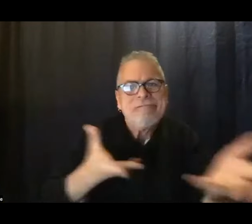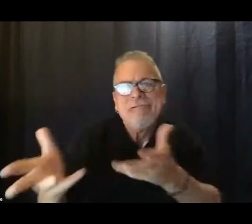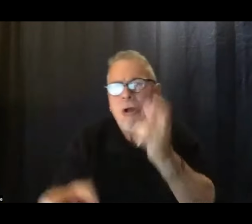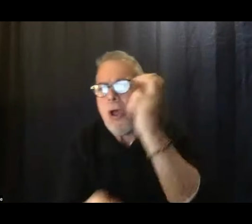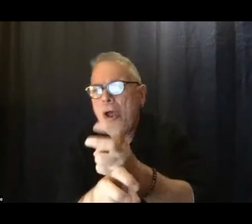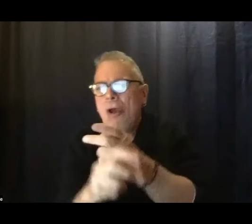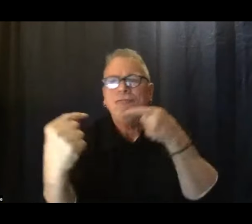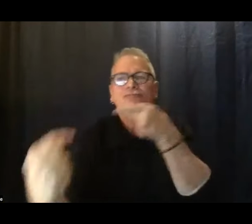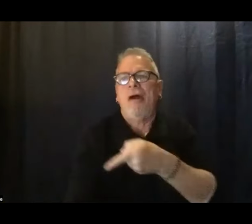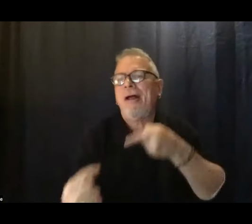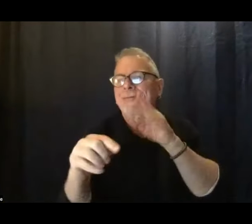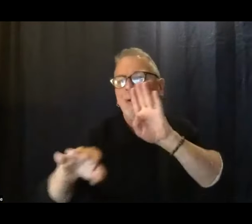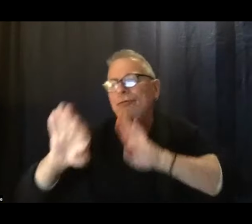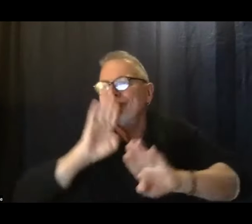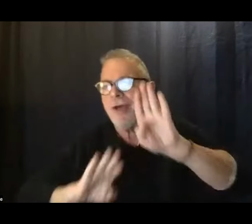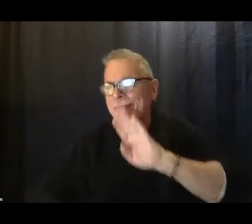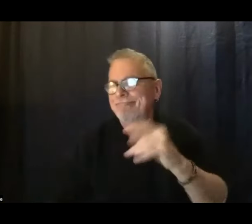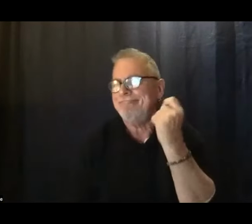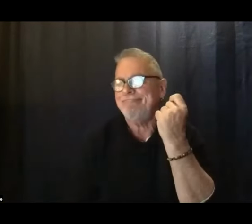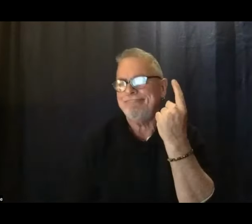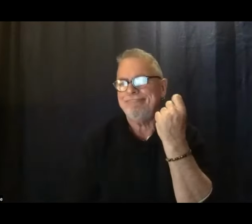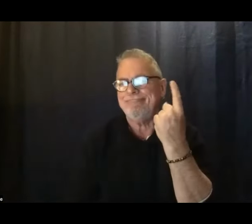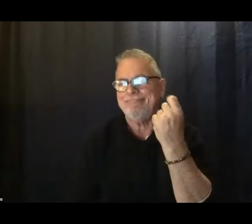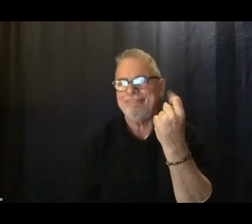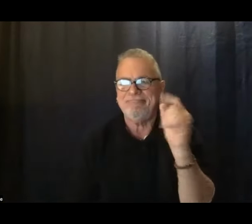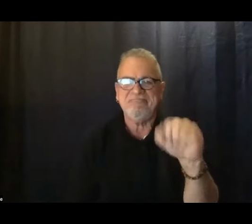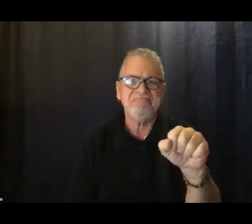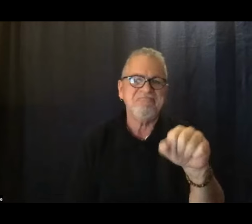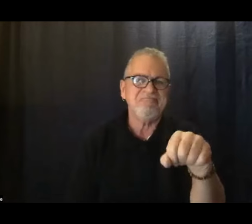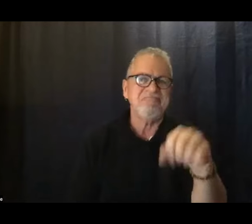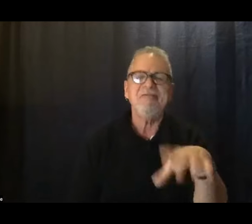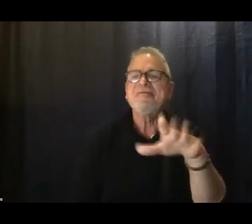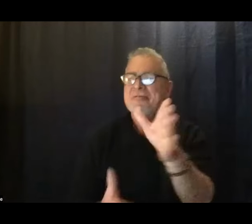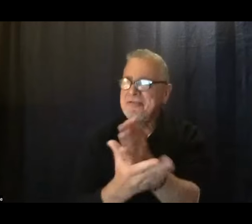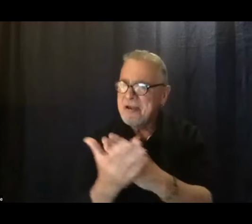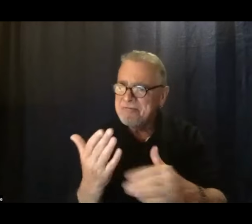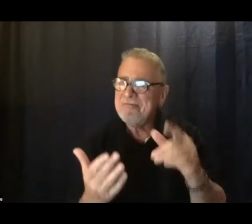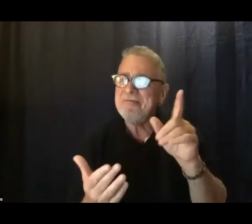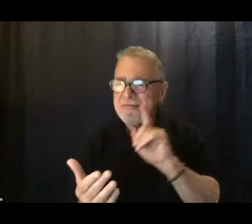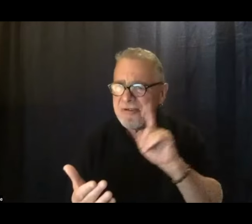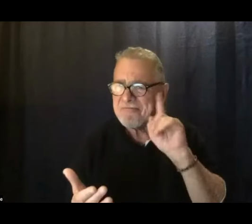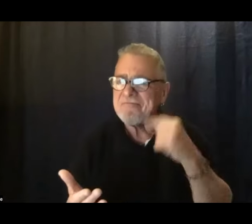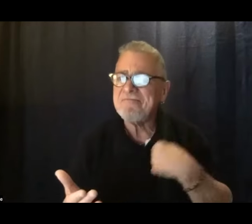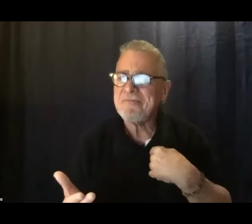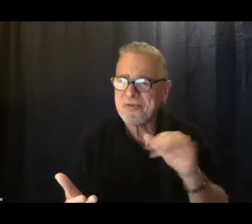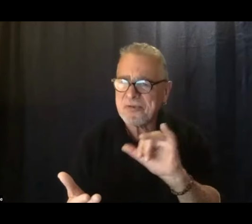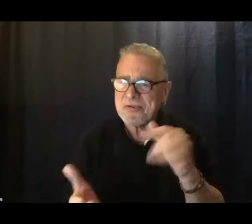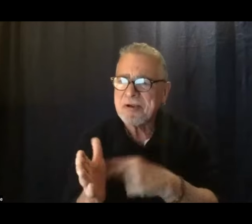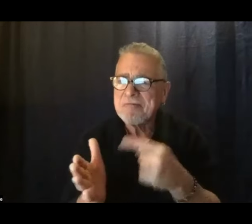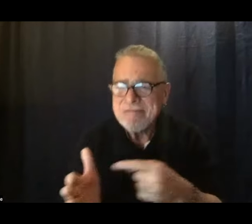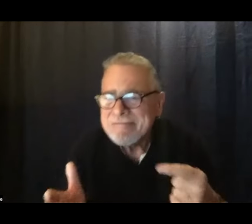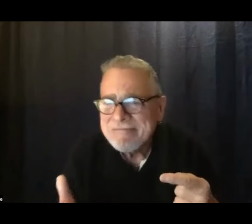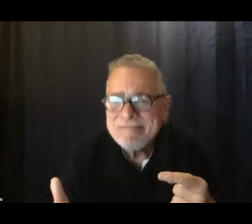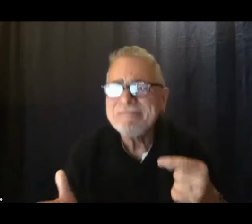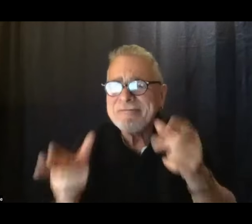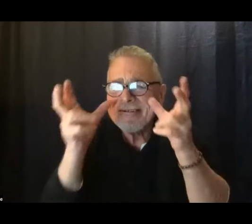no lack of clarity. They just can't get it. And, it's been a struggle and a frustration for a lot of people. And I do understand that. Now,